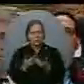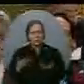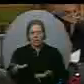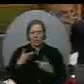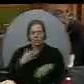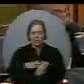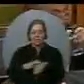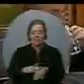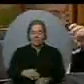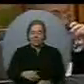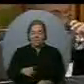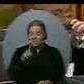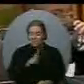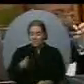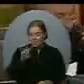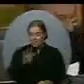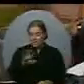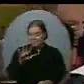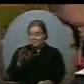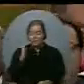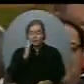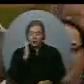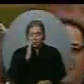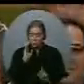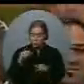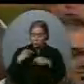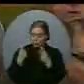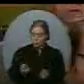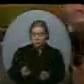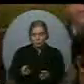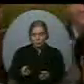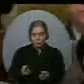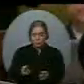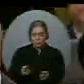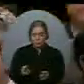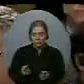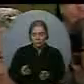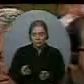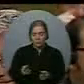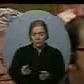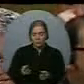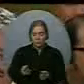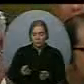after 145 days of practice, Big Bad John has done a pretty good imitation of the Muskoka minister.